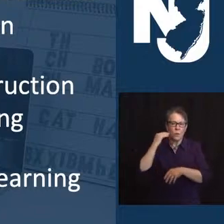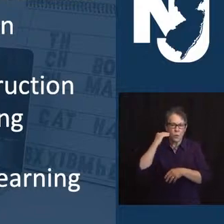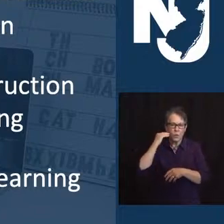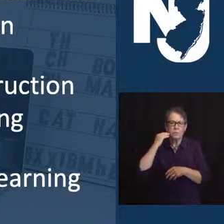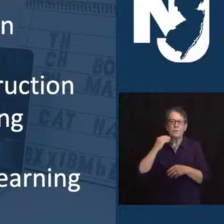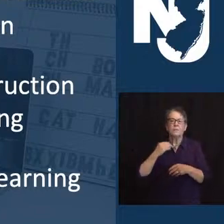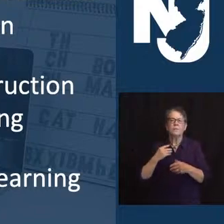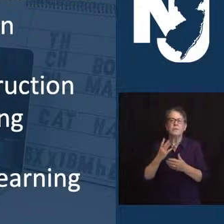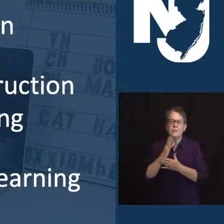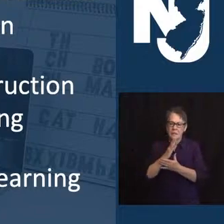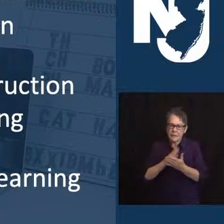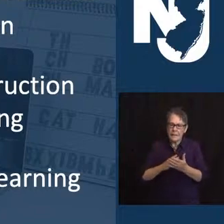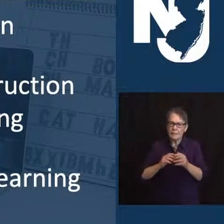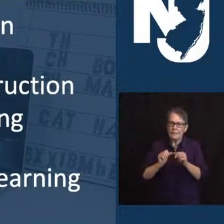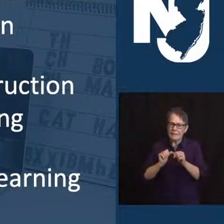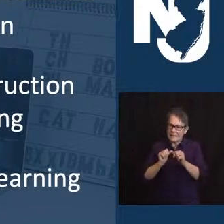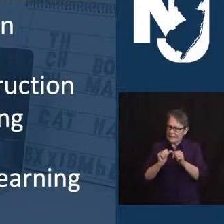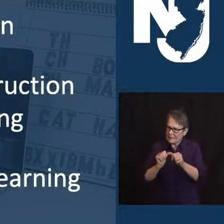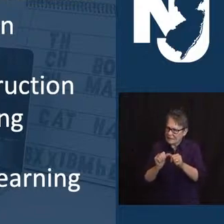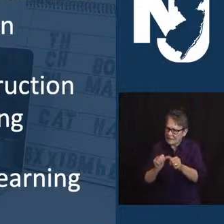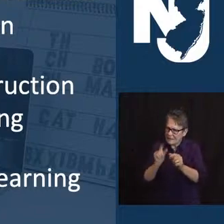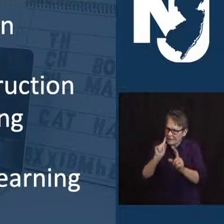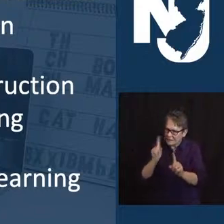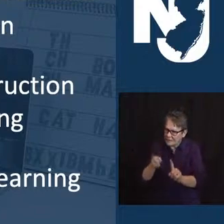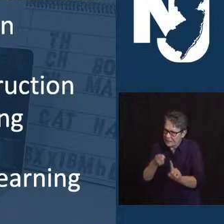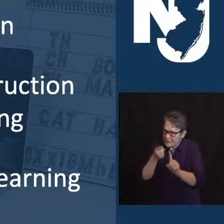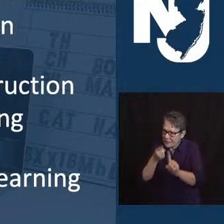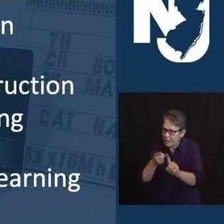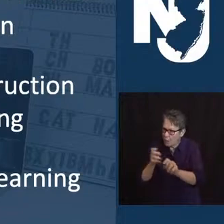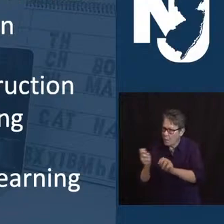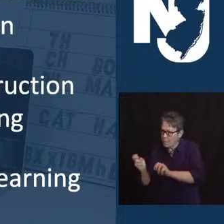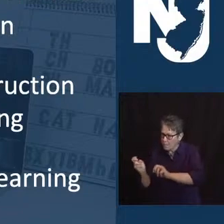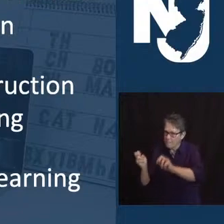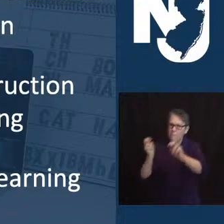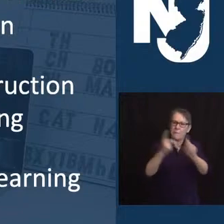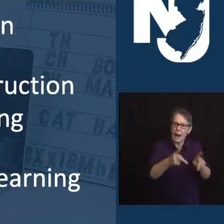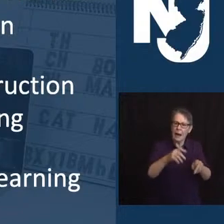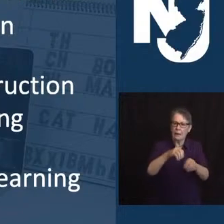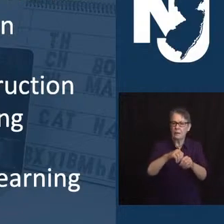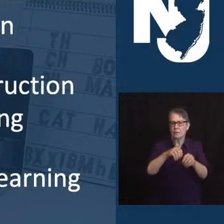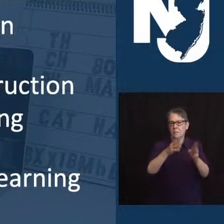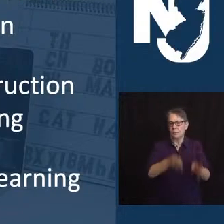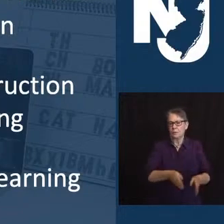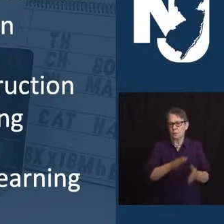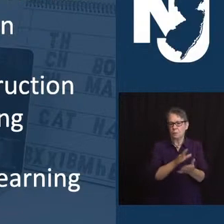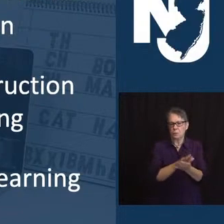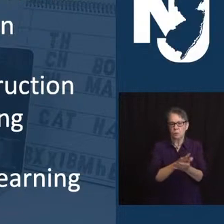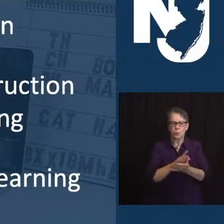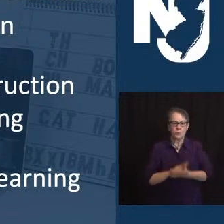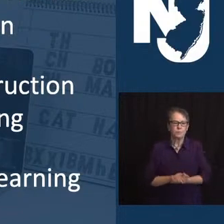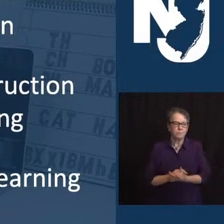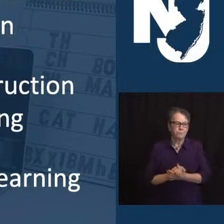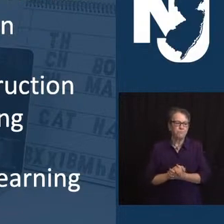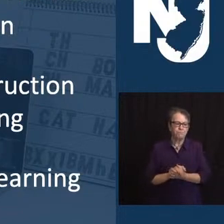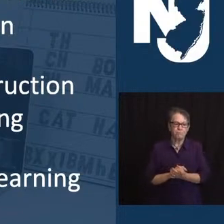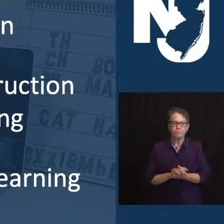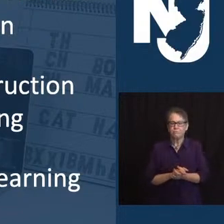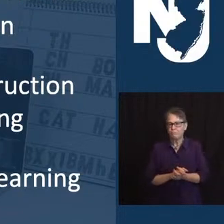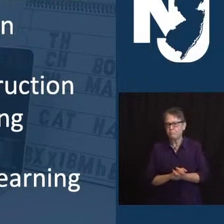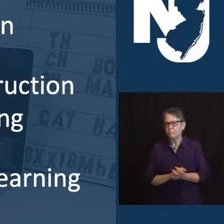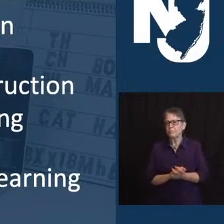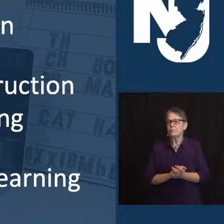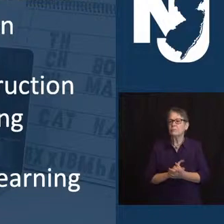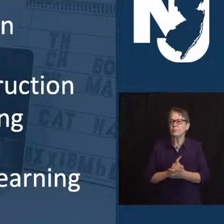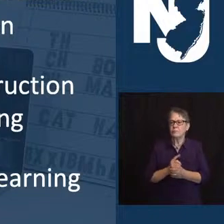their students back into their buildings on at least a hybrid schedule. That's unchanged since the last time in terms of